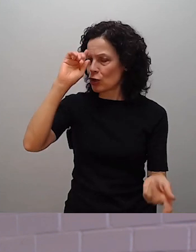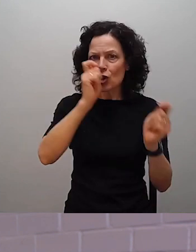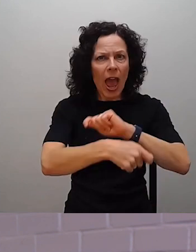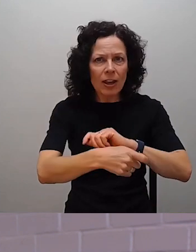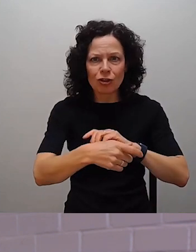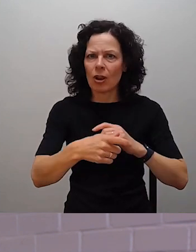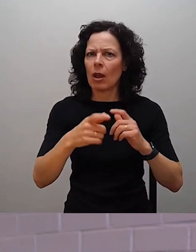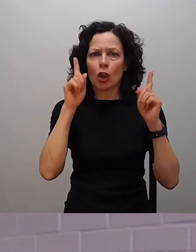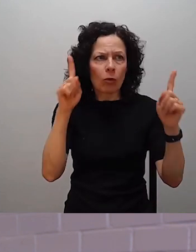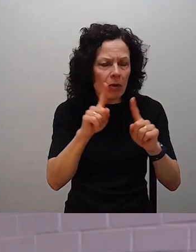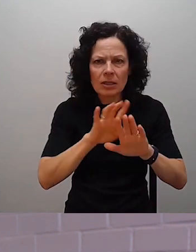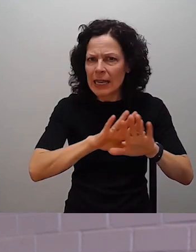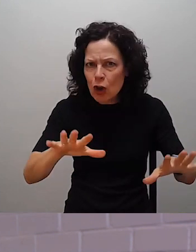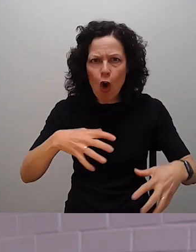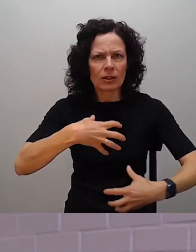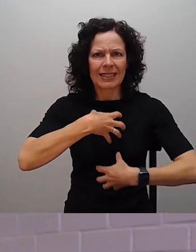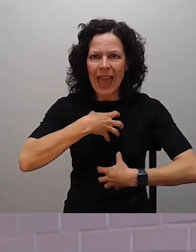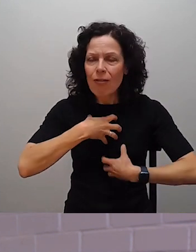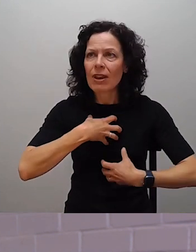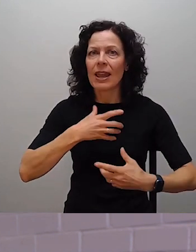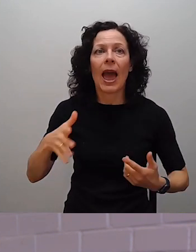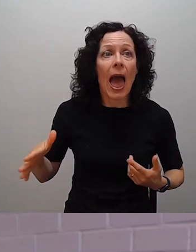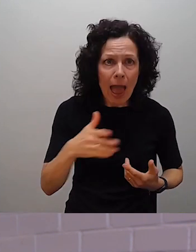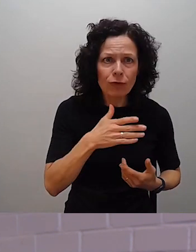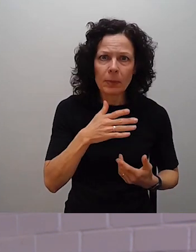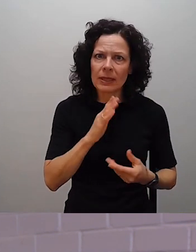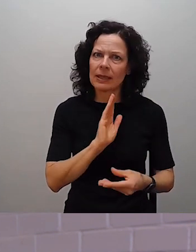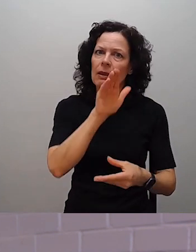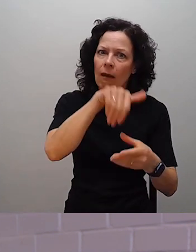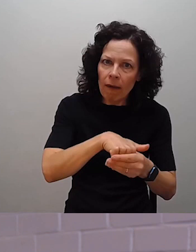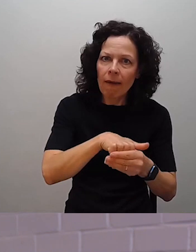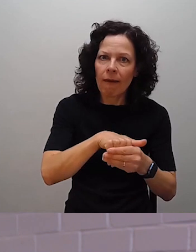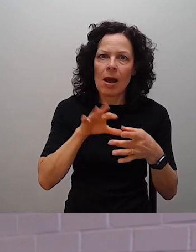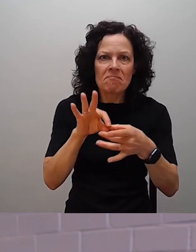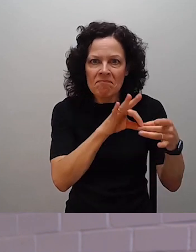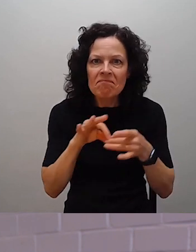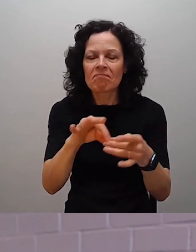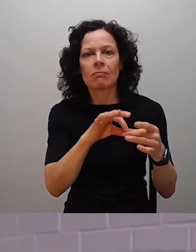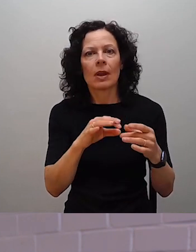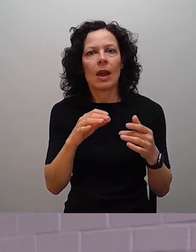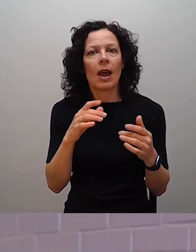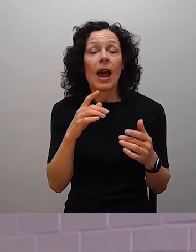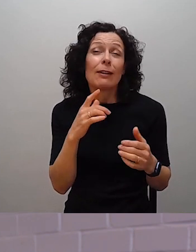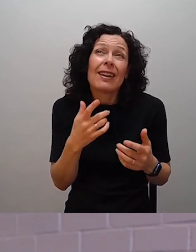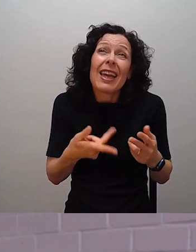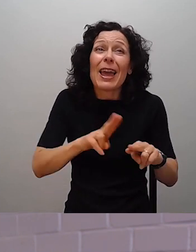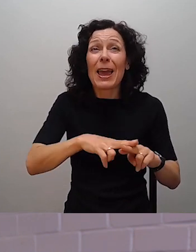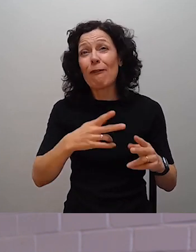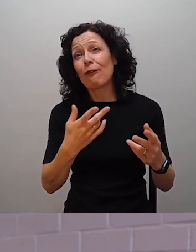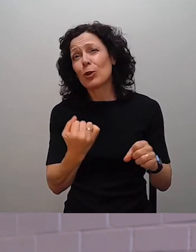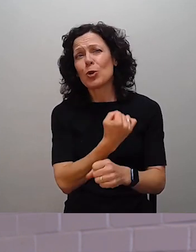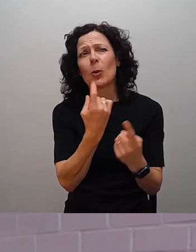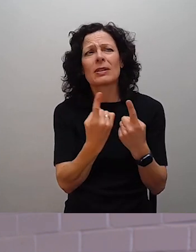it's not scary. Everyone belongs at university, and if you're doing something that you